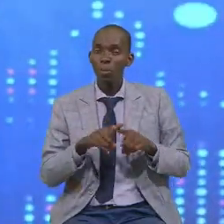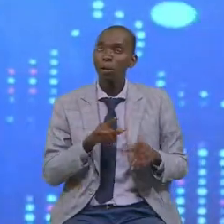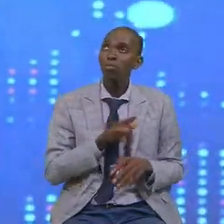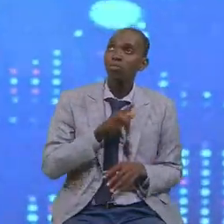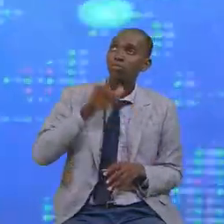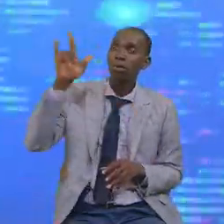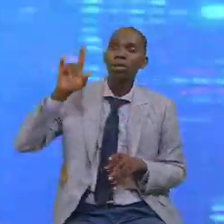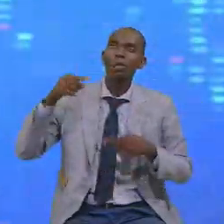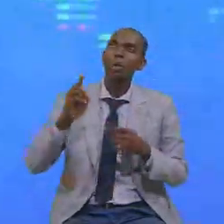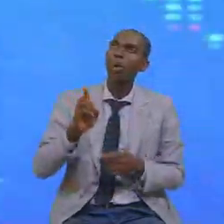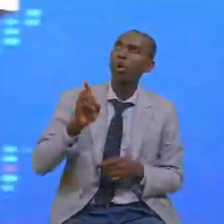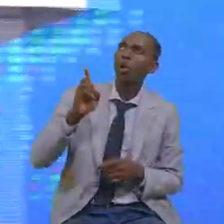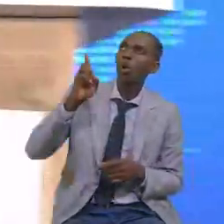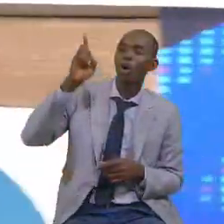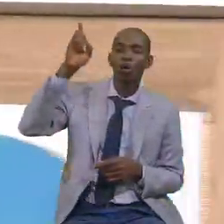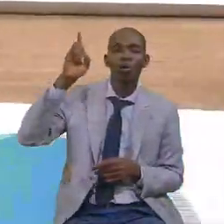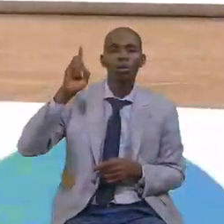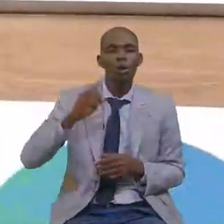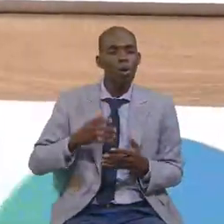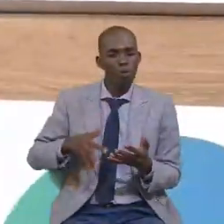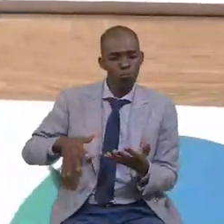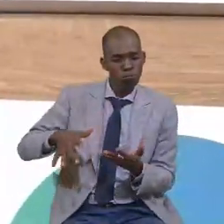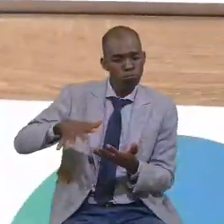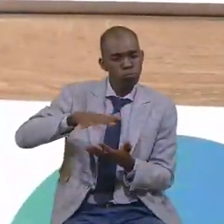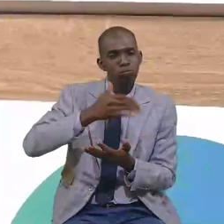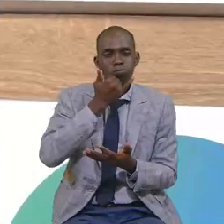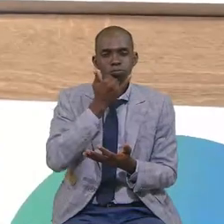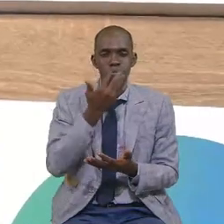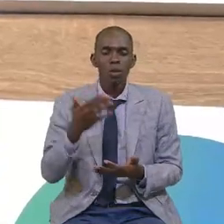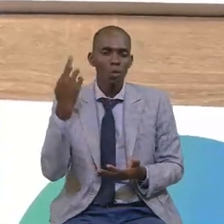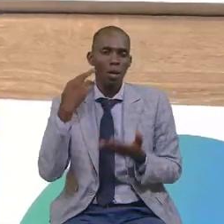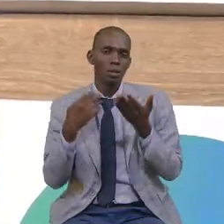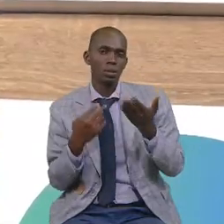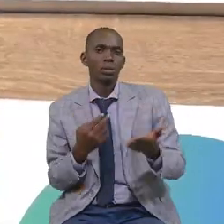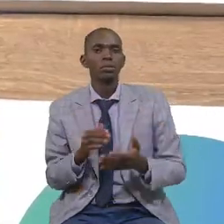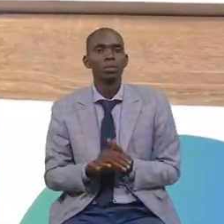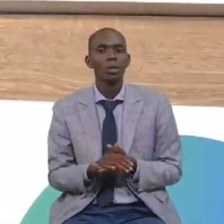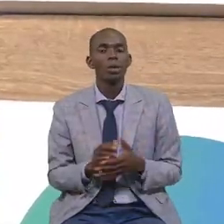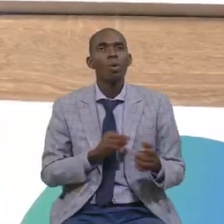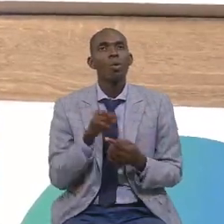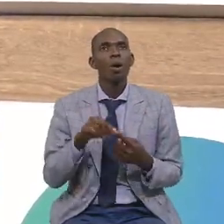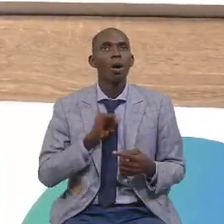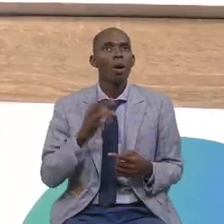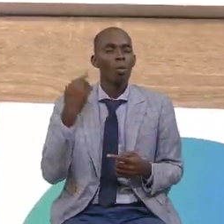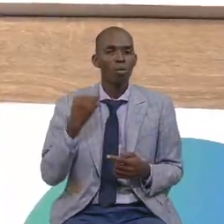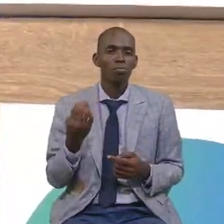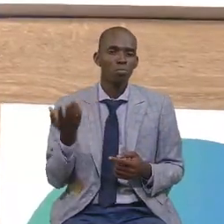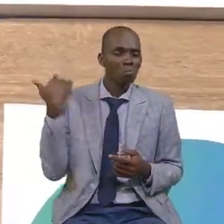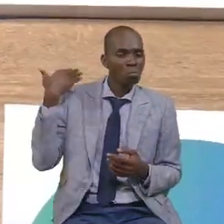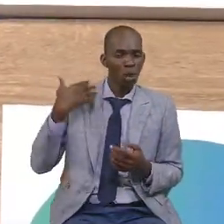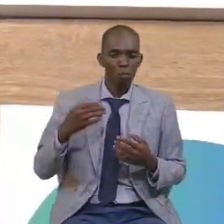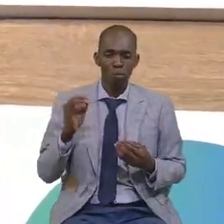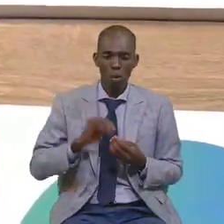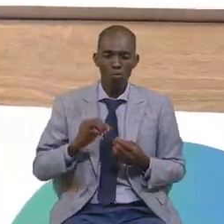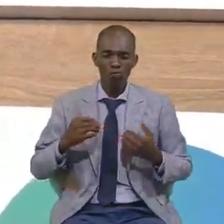soar, those things were there. You see, I had, when I was, you know, much younger, yes,